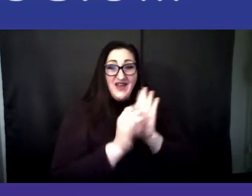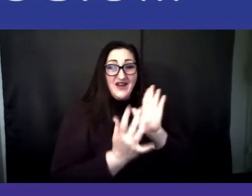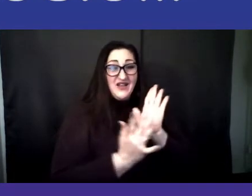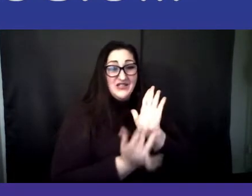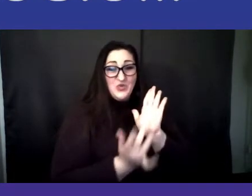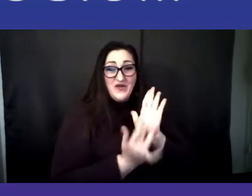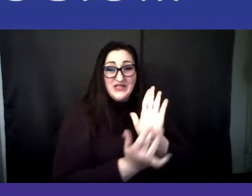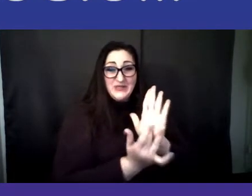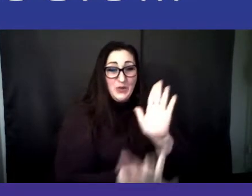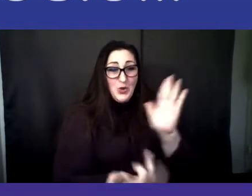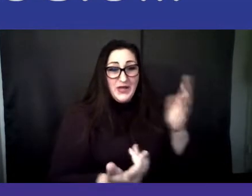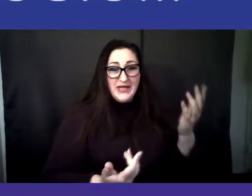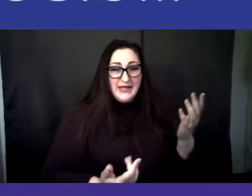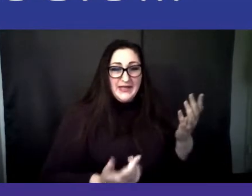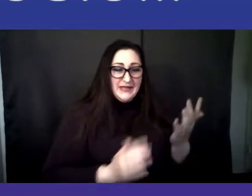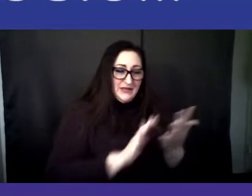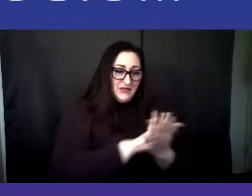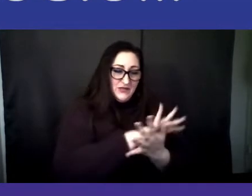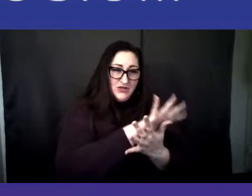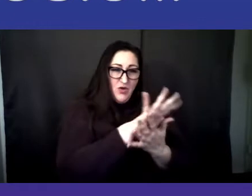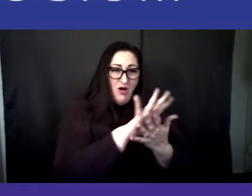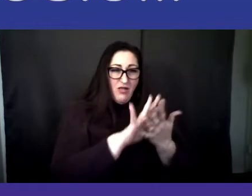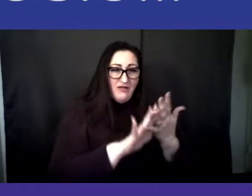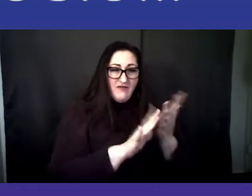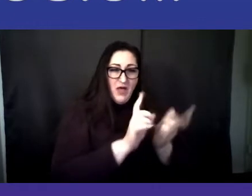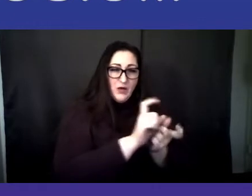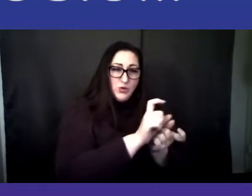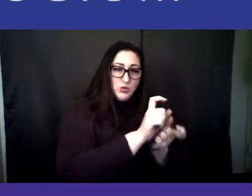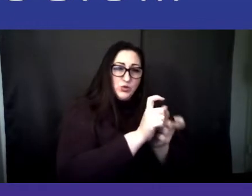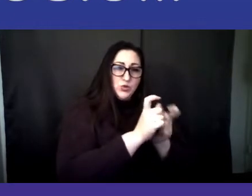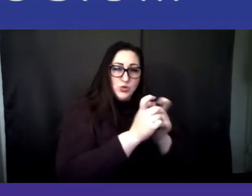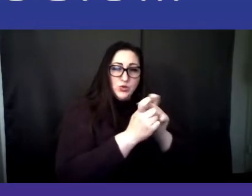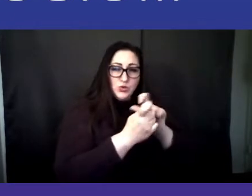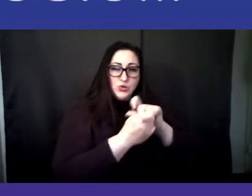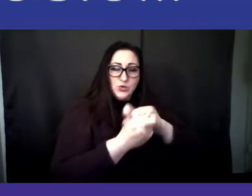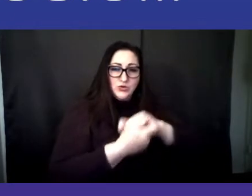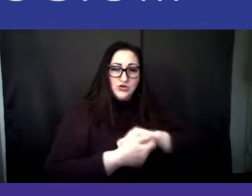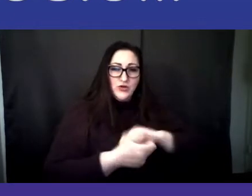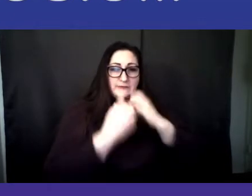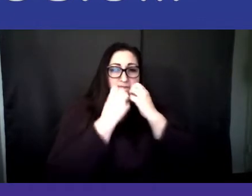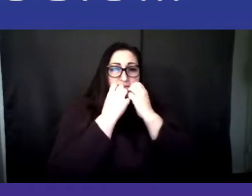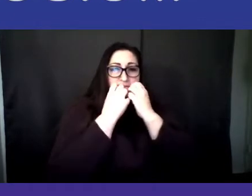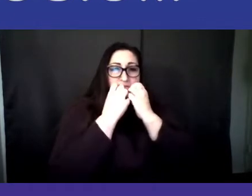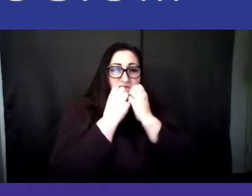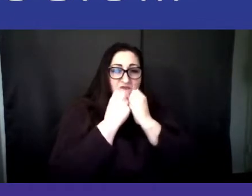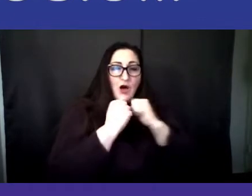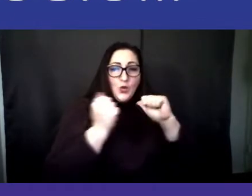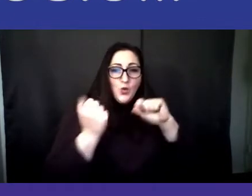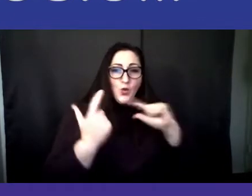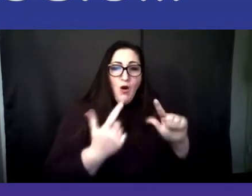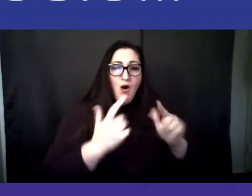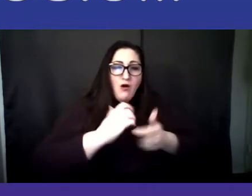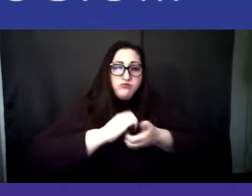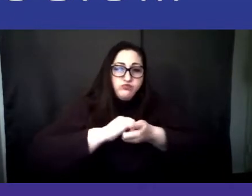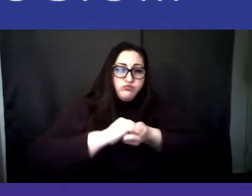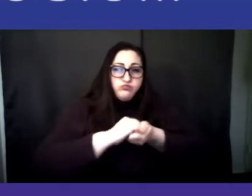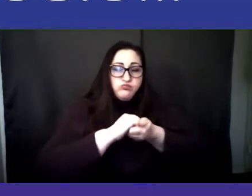And then Ahimsa spoke about